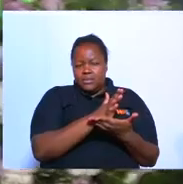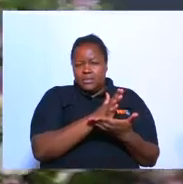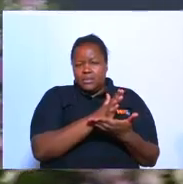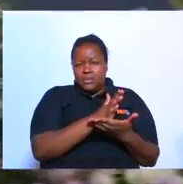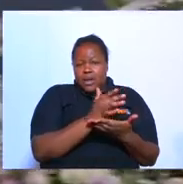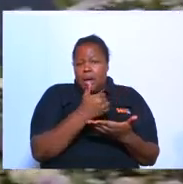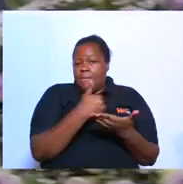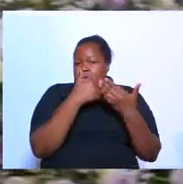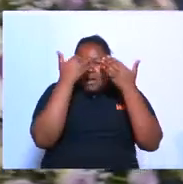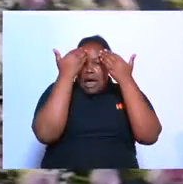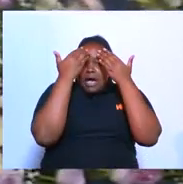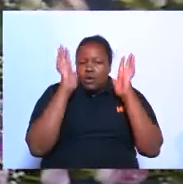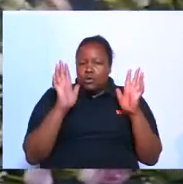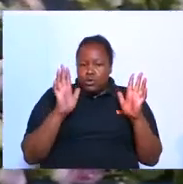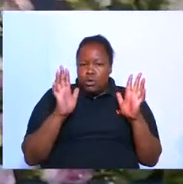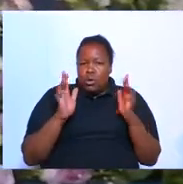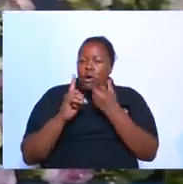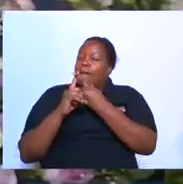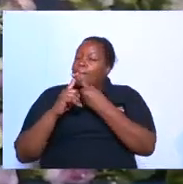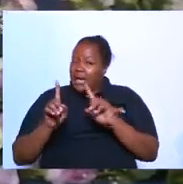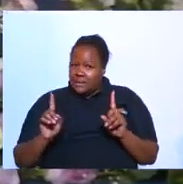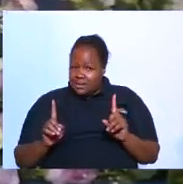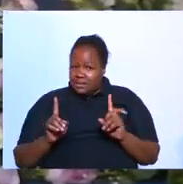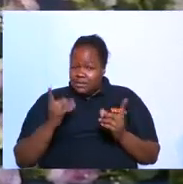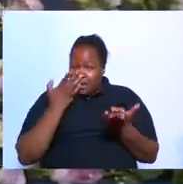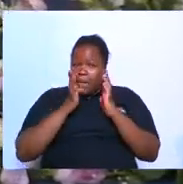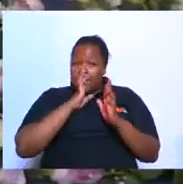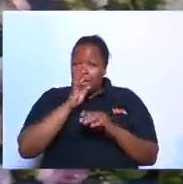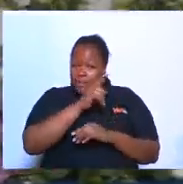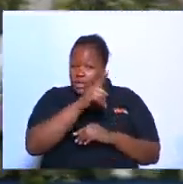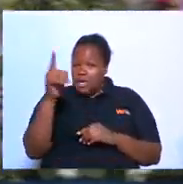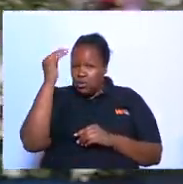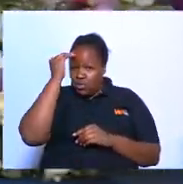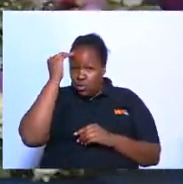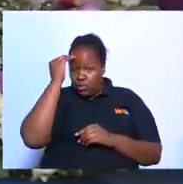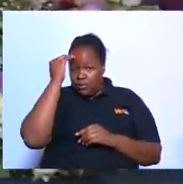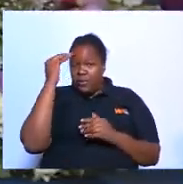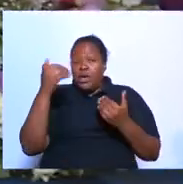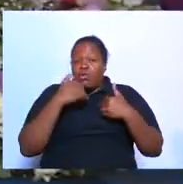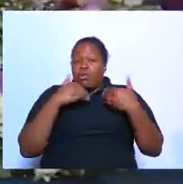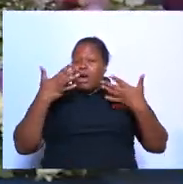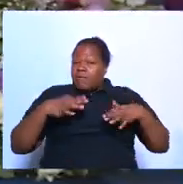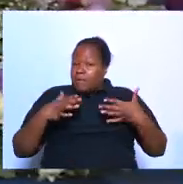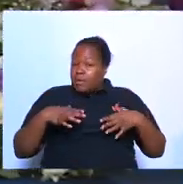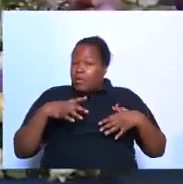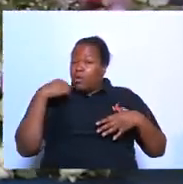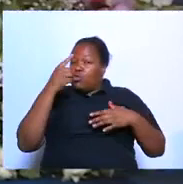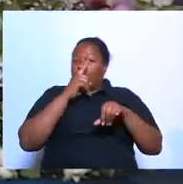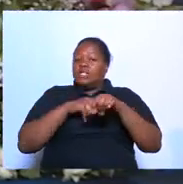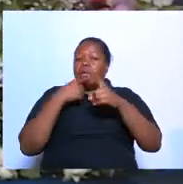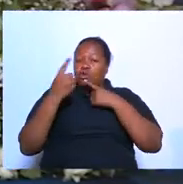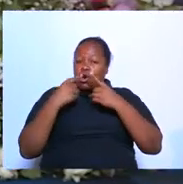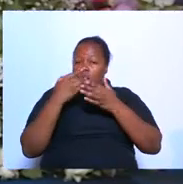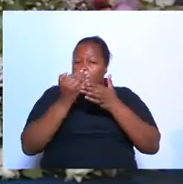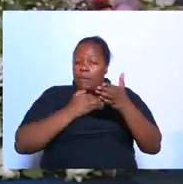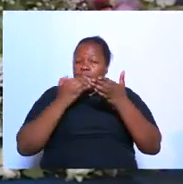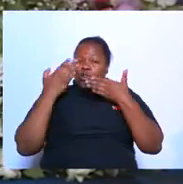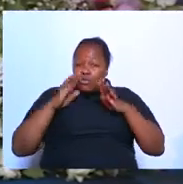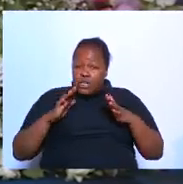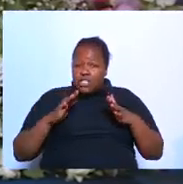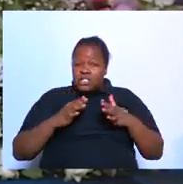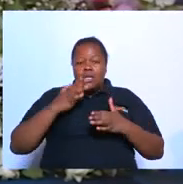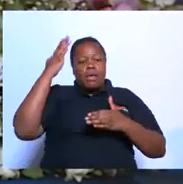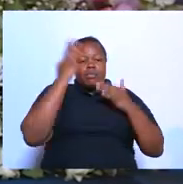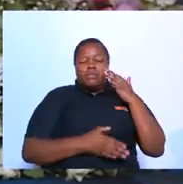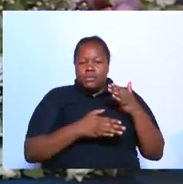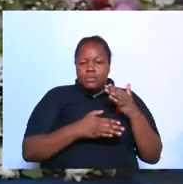I don't know but maybe you know this there are those people when you are talking to them before you finish they